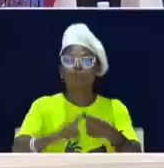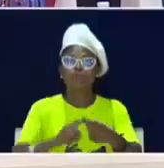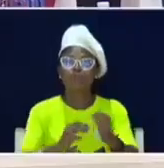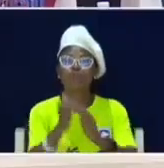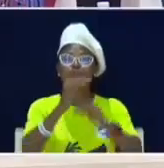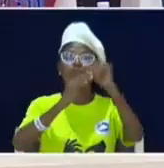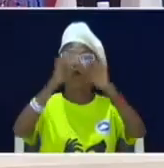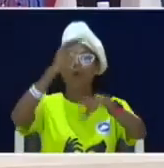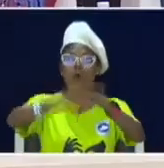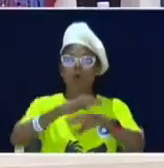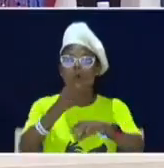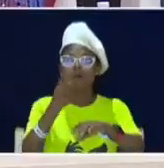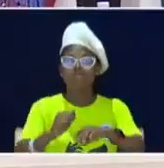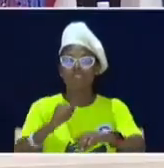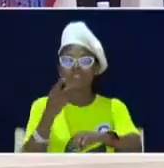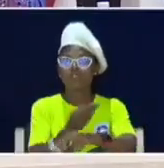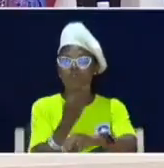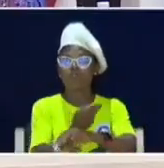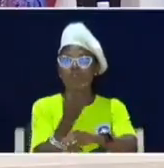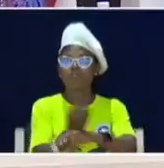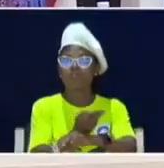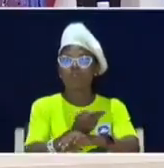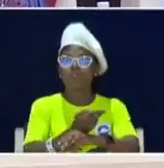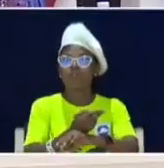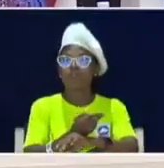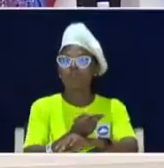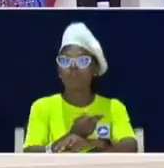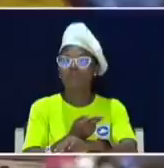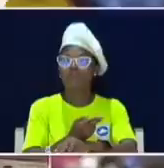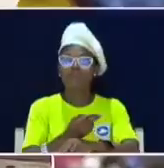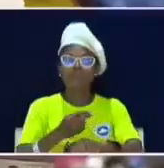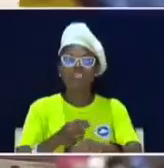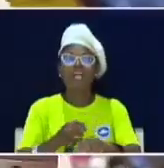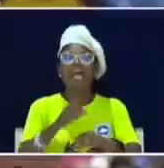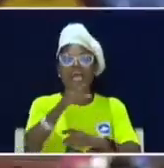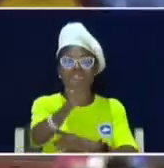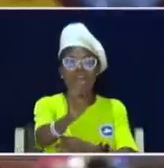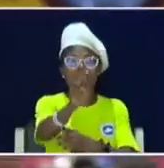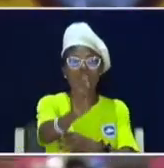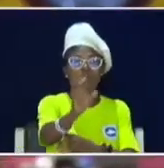rock. How do I know this? Exodus chapter 19 verse 4.